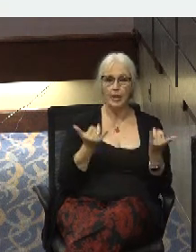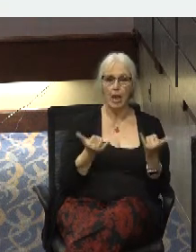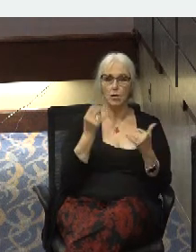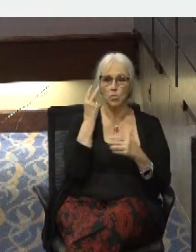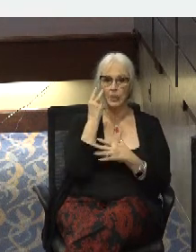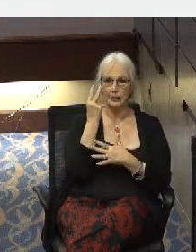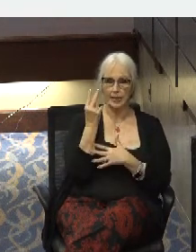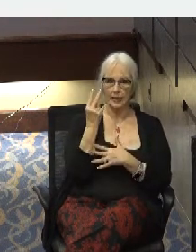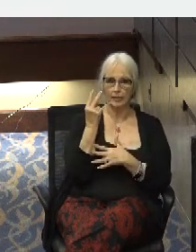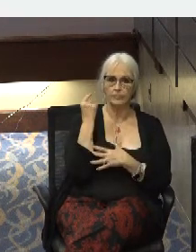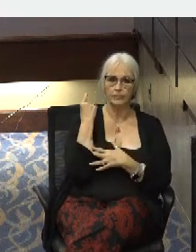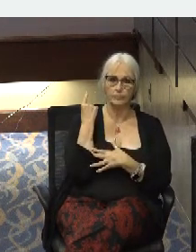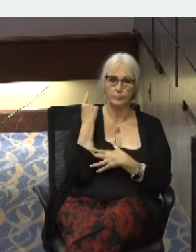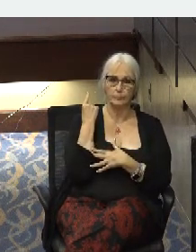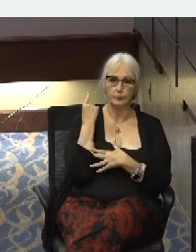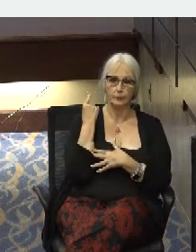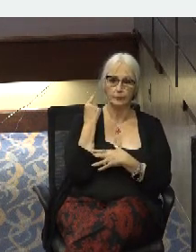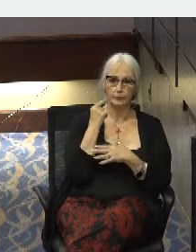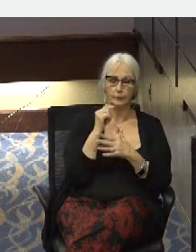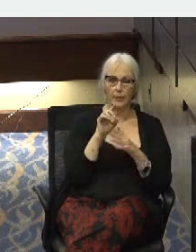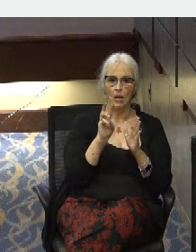few images of Waco Family Medicine.